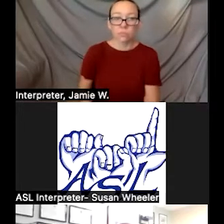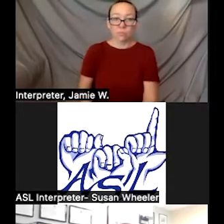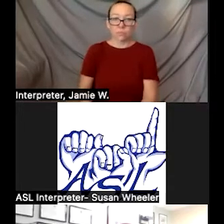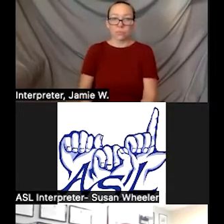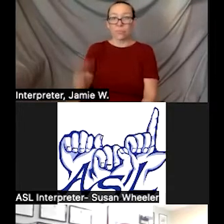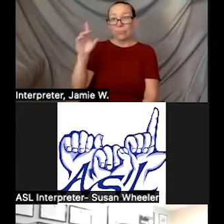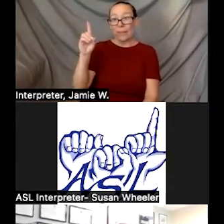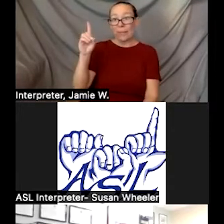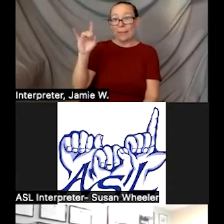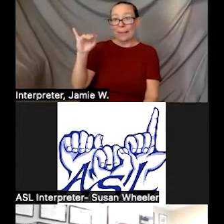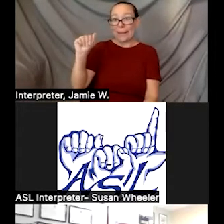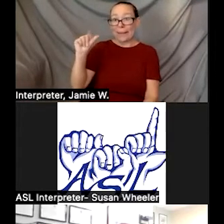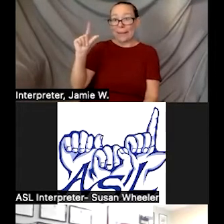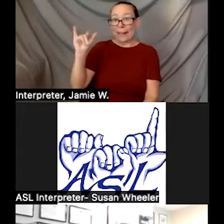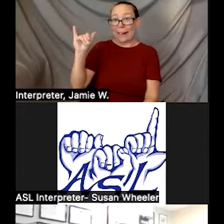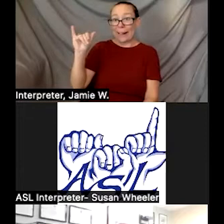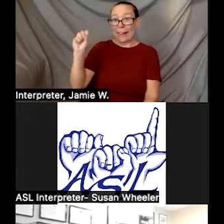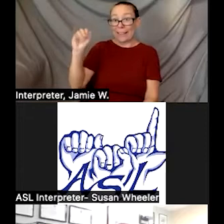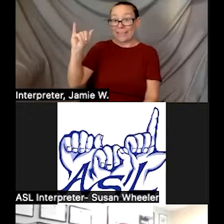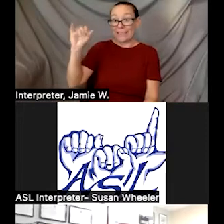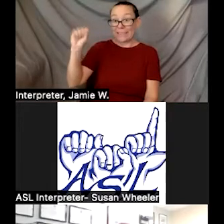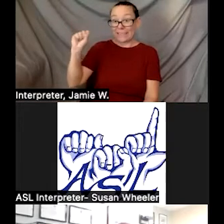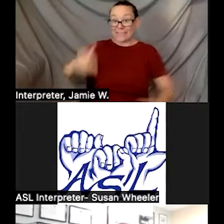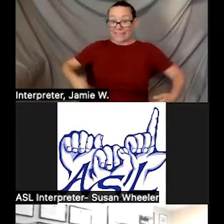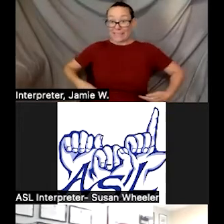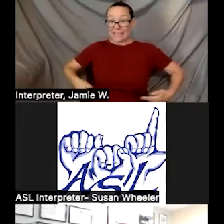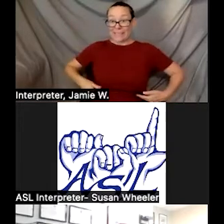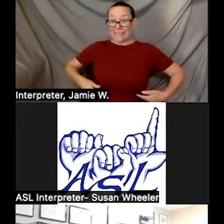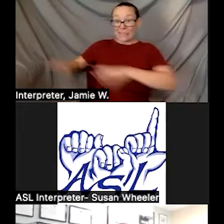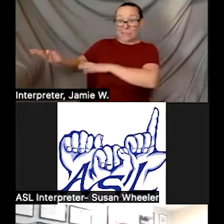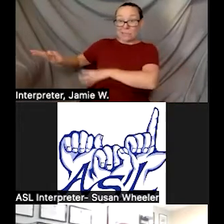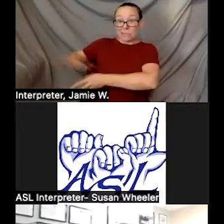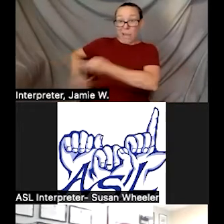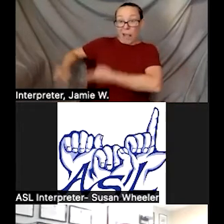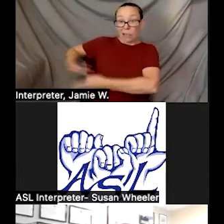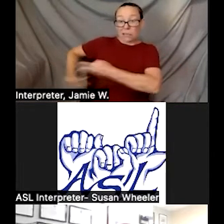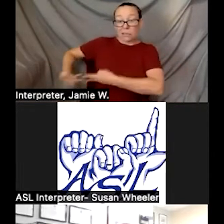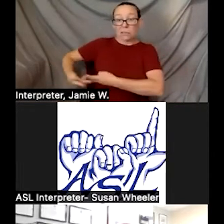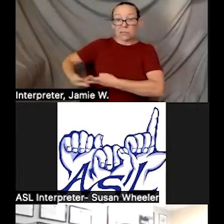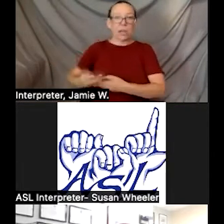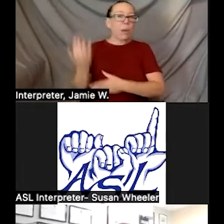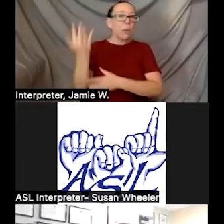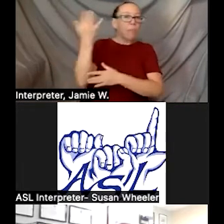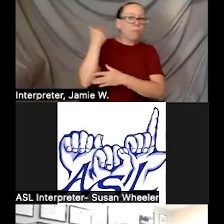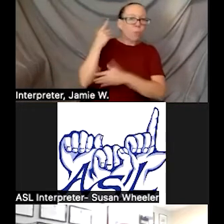Dialysis, renal disease. This is an area that when we first did our risk assessment, Kevin and